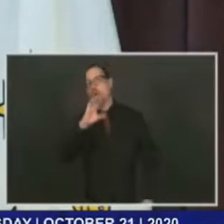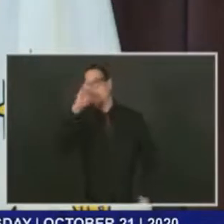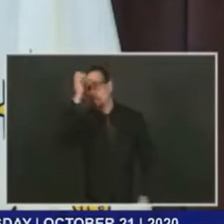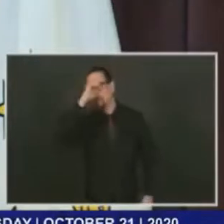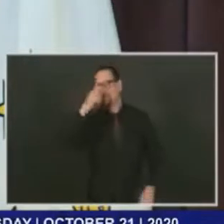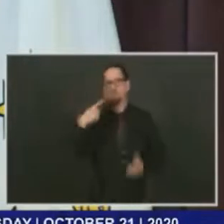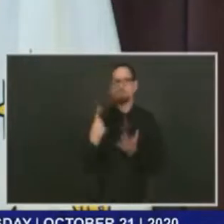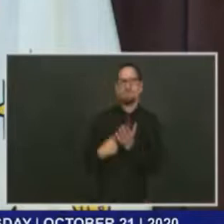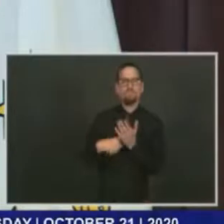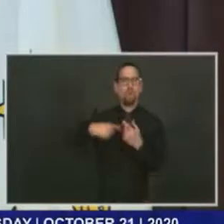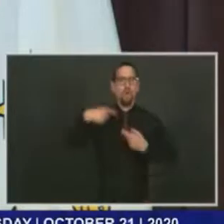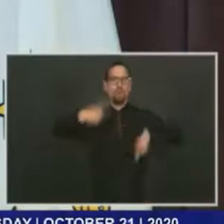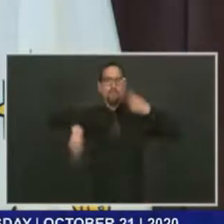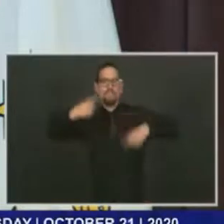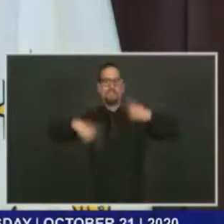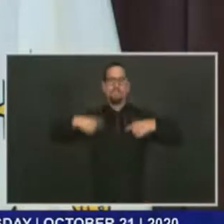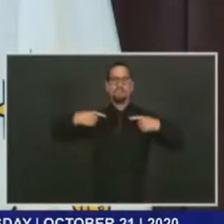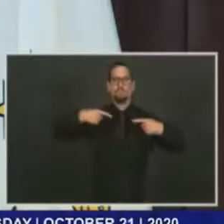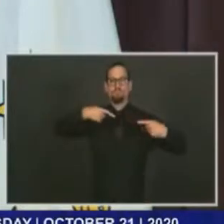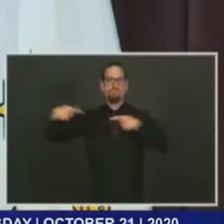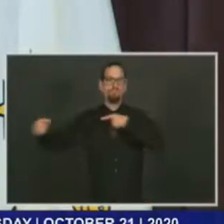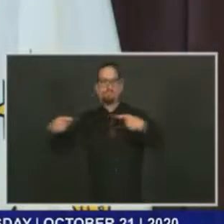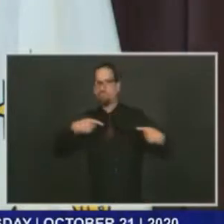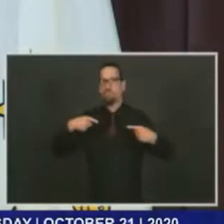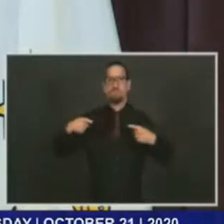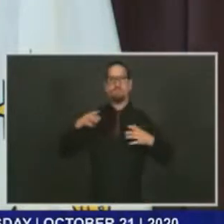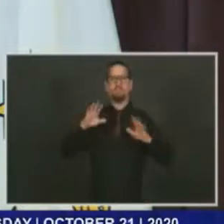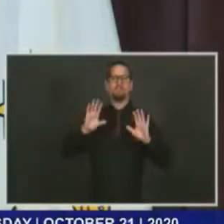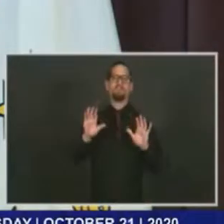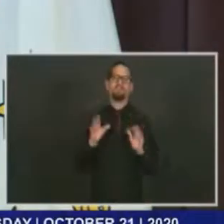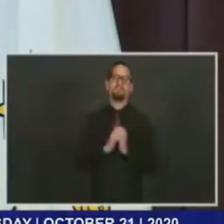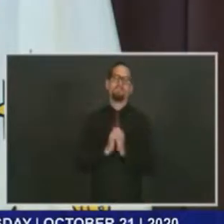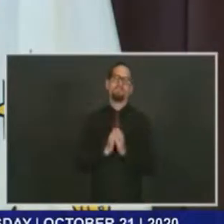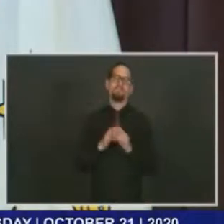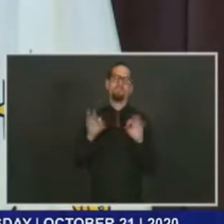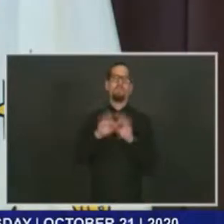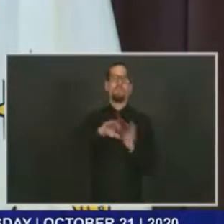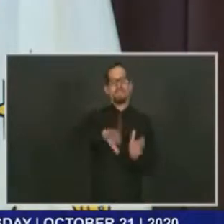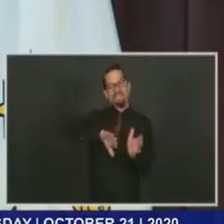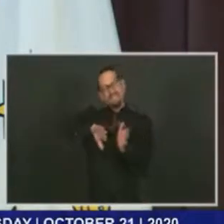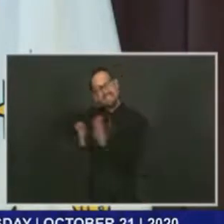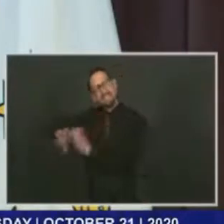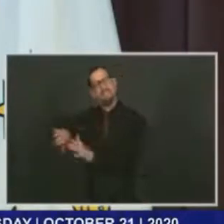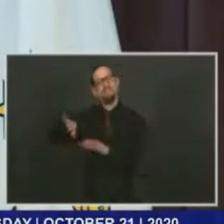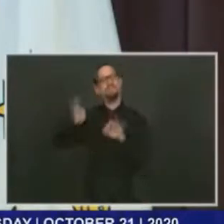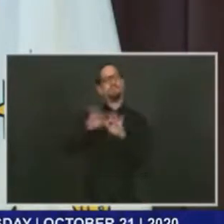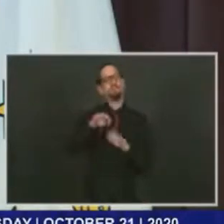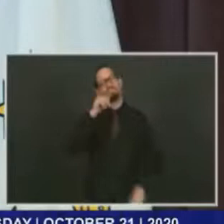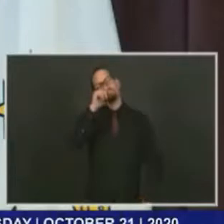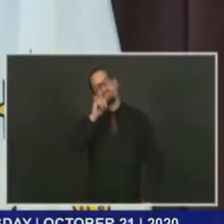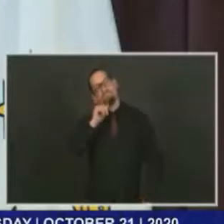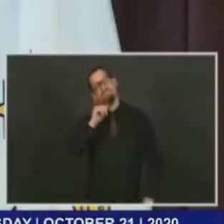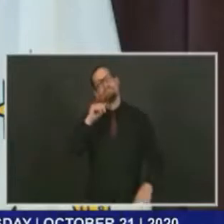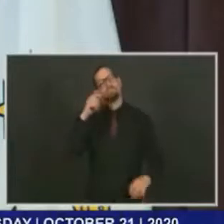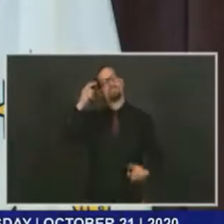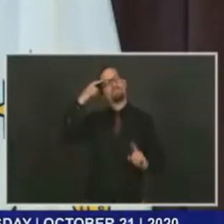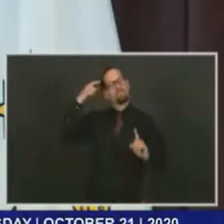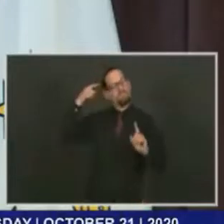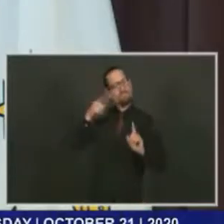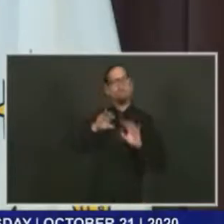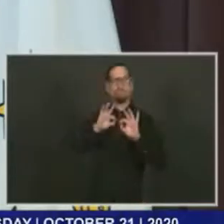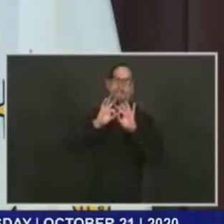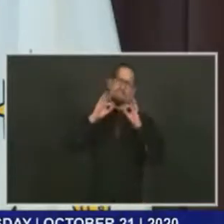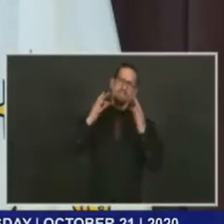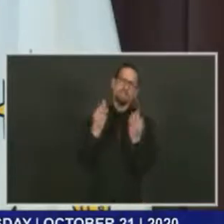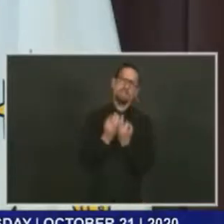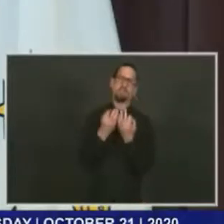be kind to each other and patient with each other, especially with the people that we love, that we know, that we